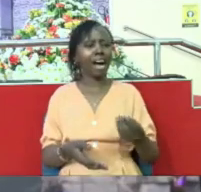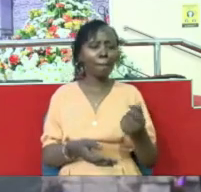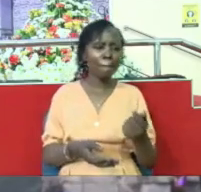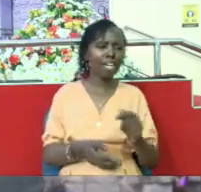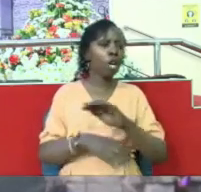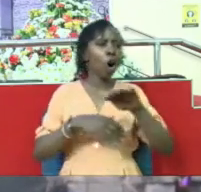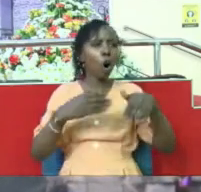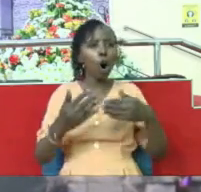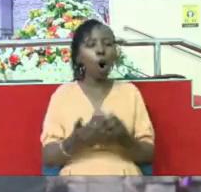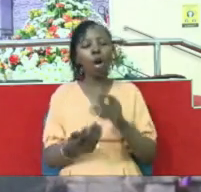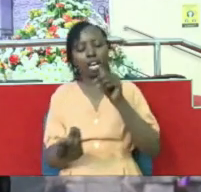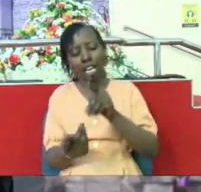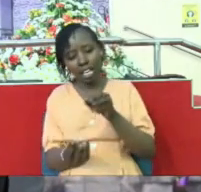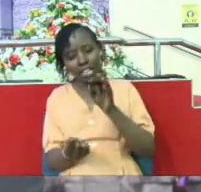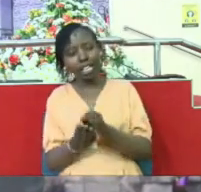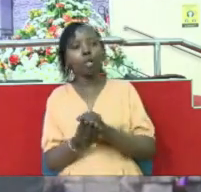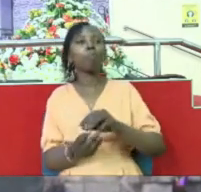Whatever you give, we account for.